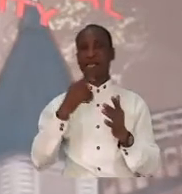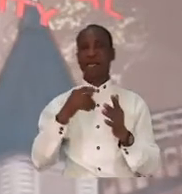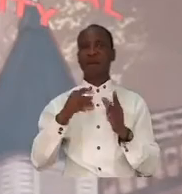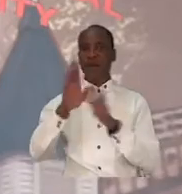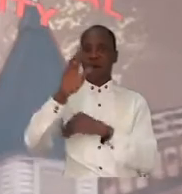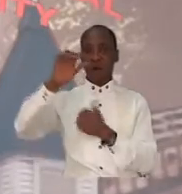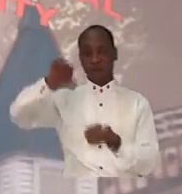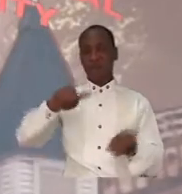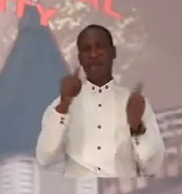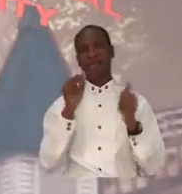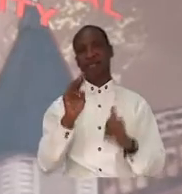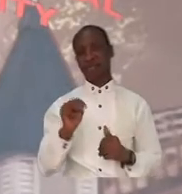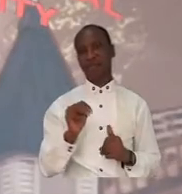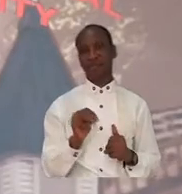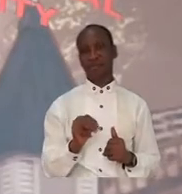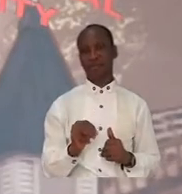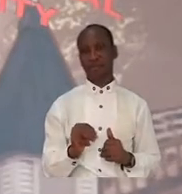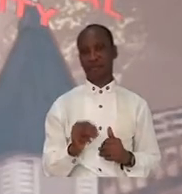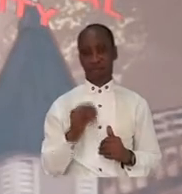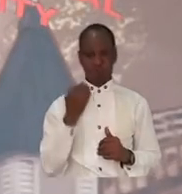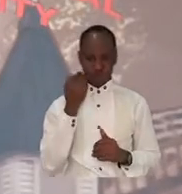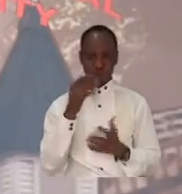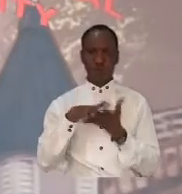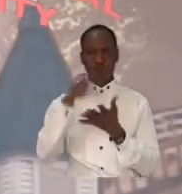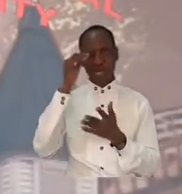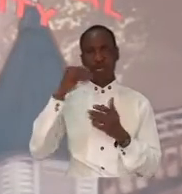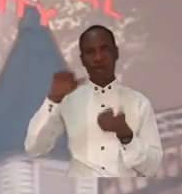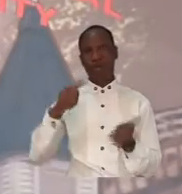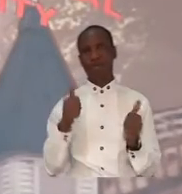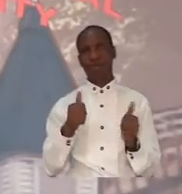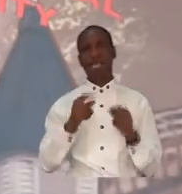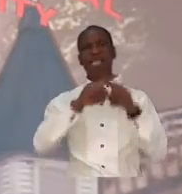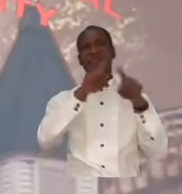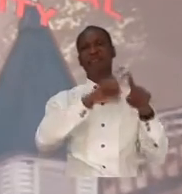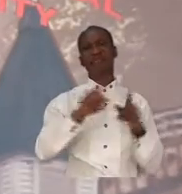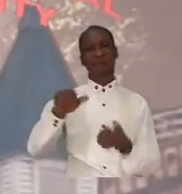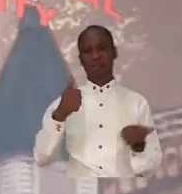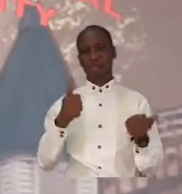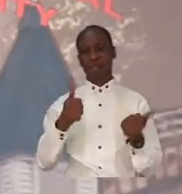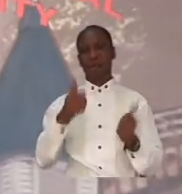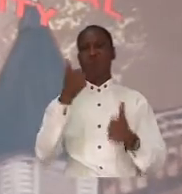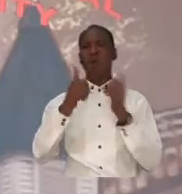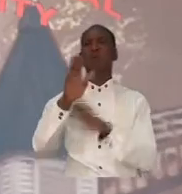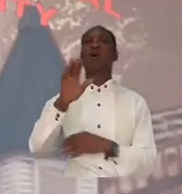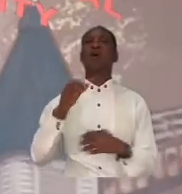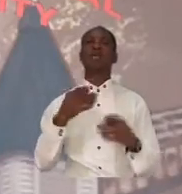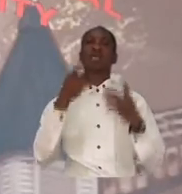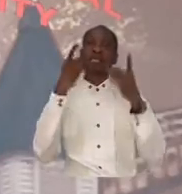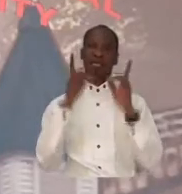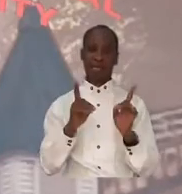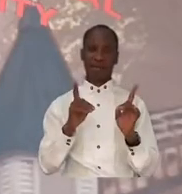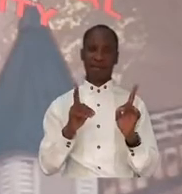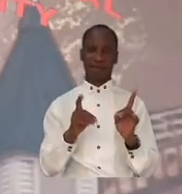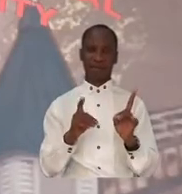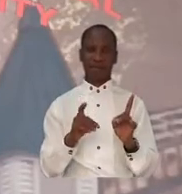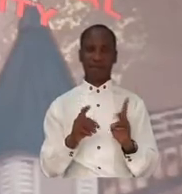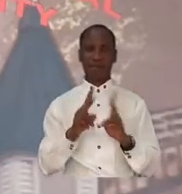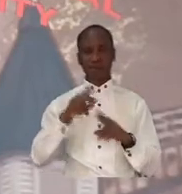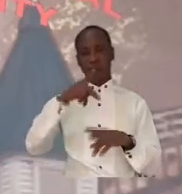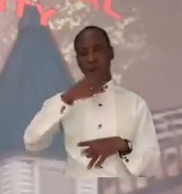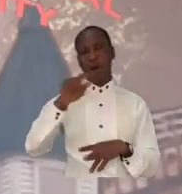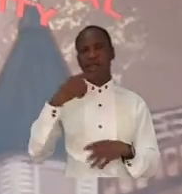Ni emu ba kupa, o nyankopon nam so ji ni pankwa. O si me ma enye hunta de mamo